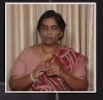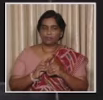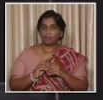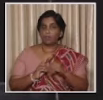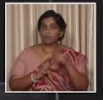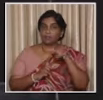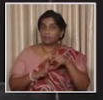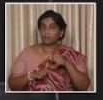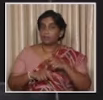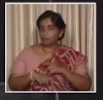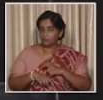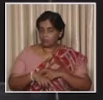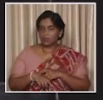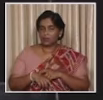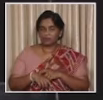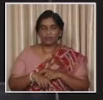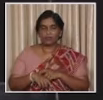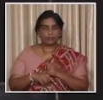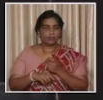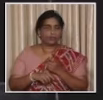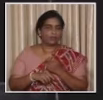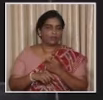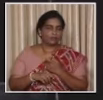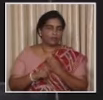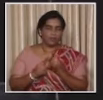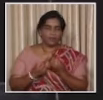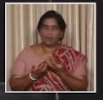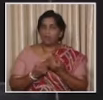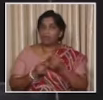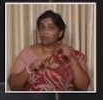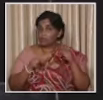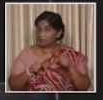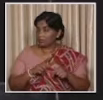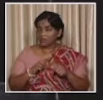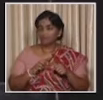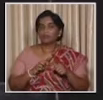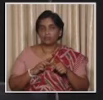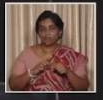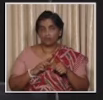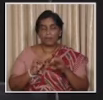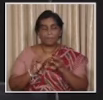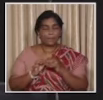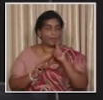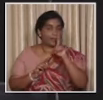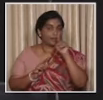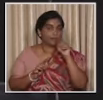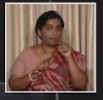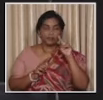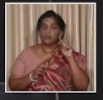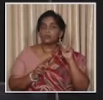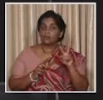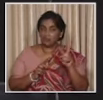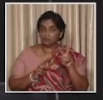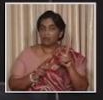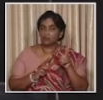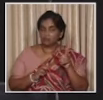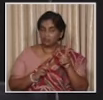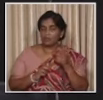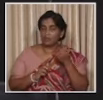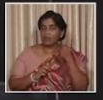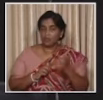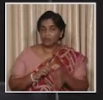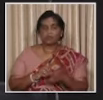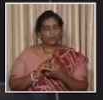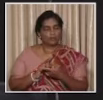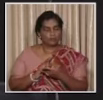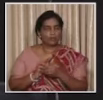And eventually it came up to 1.2 billion just in demurrages. So we were able to negotiate a cut price on that. And right now all pipes